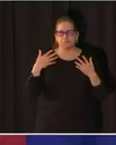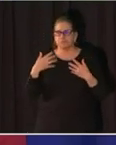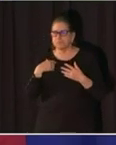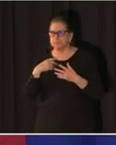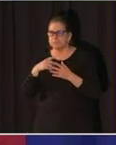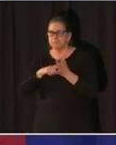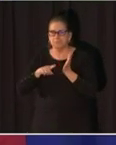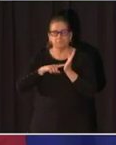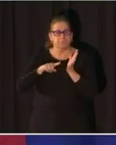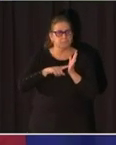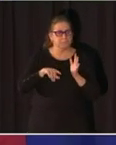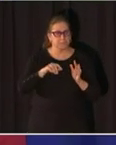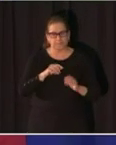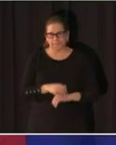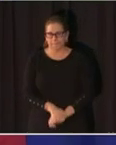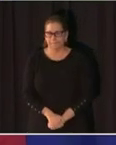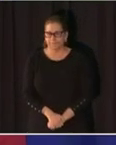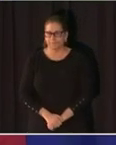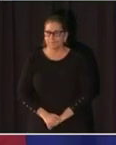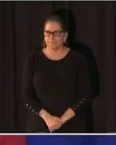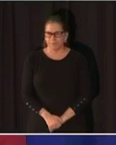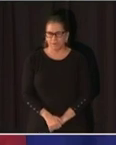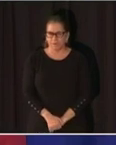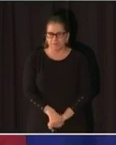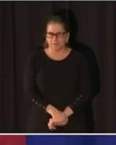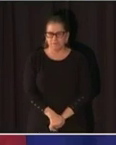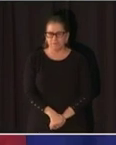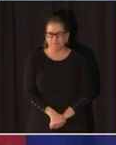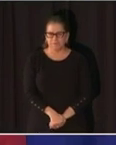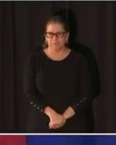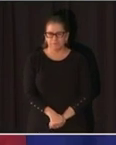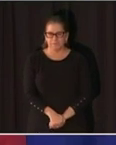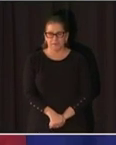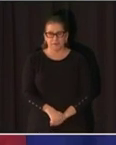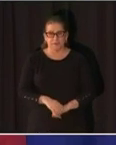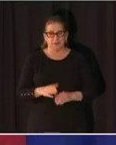care sites for? Okay. They're for hospital workers.